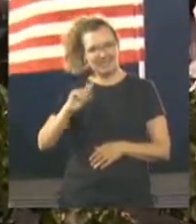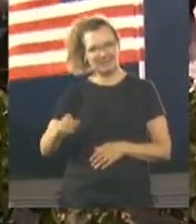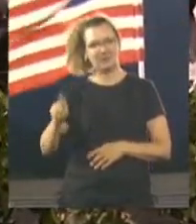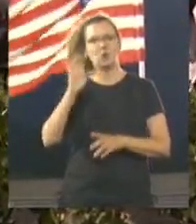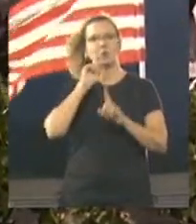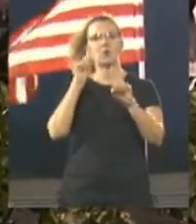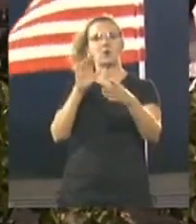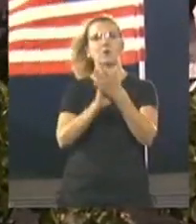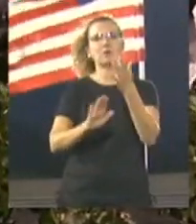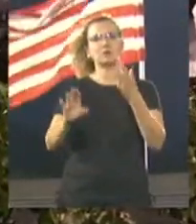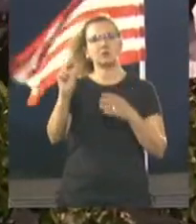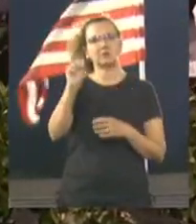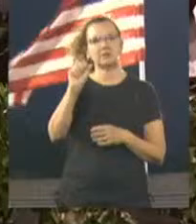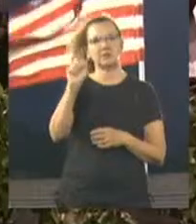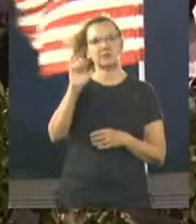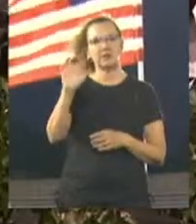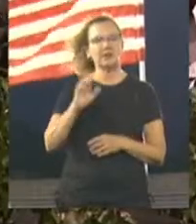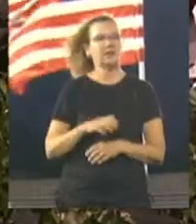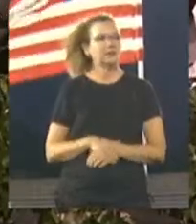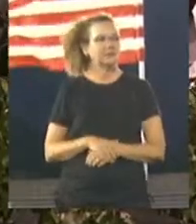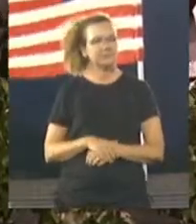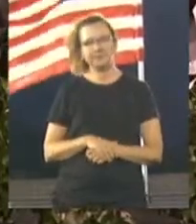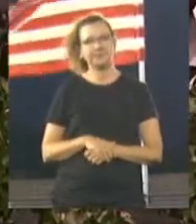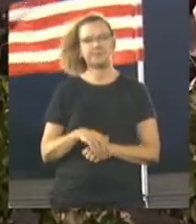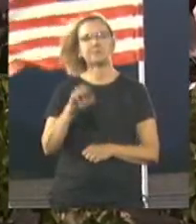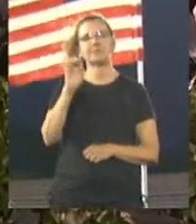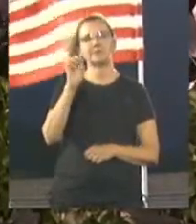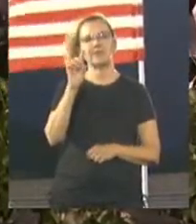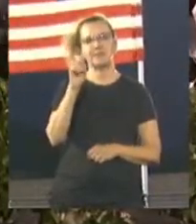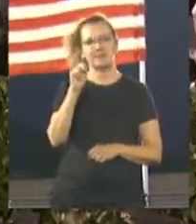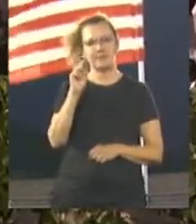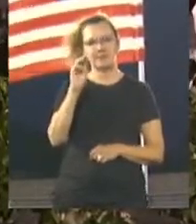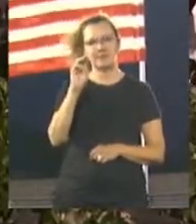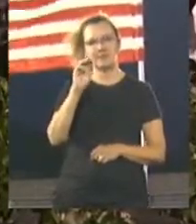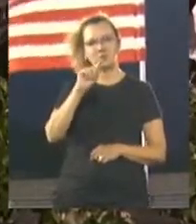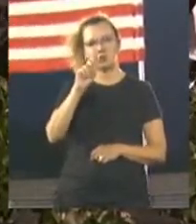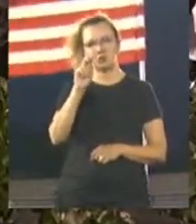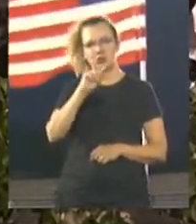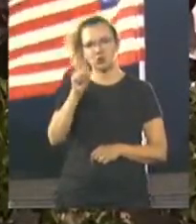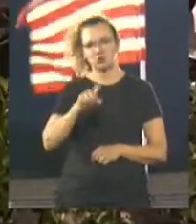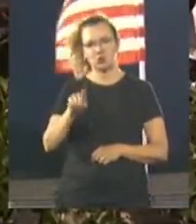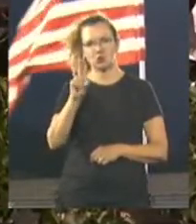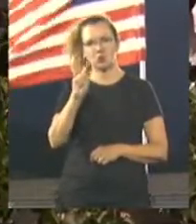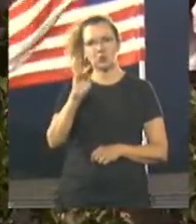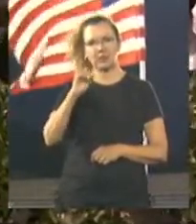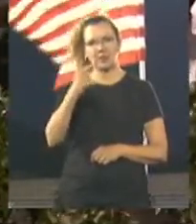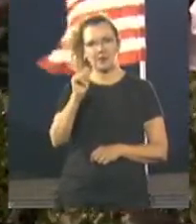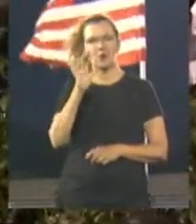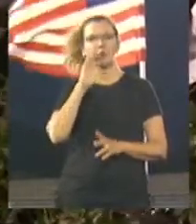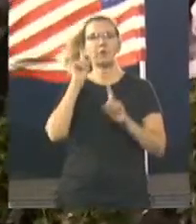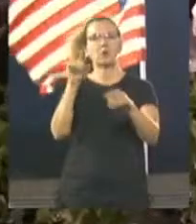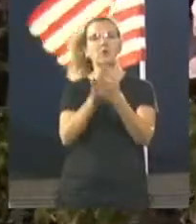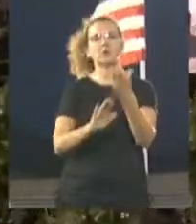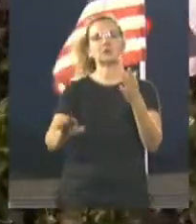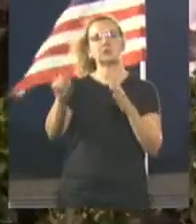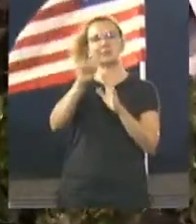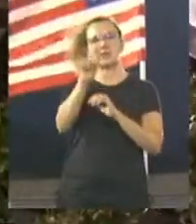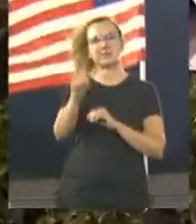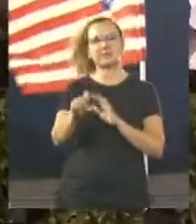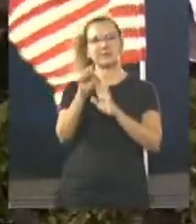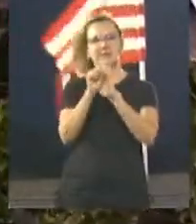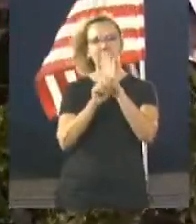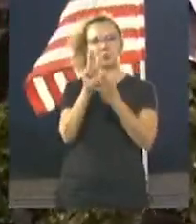attending San Antonio College. Eden Martinez Zuniga will be attending Texas State University.